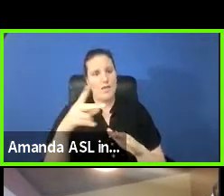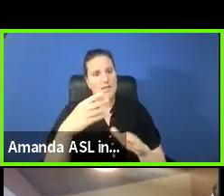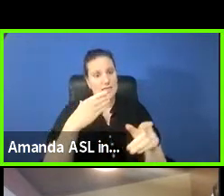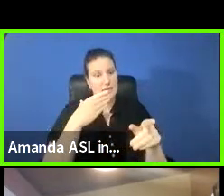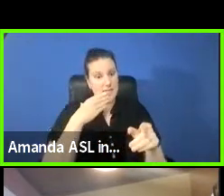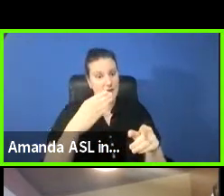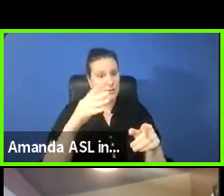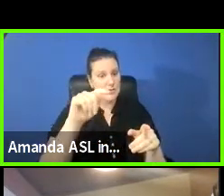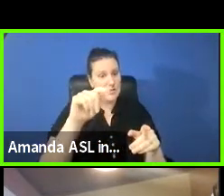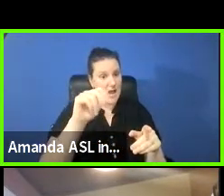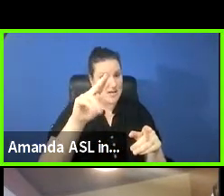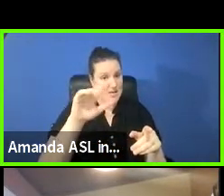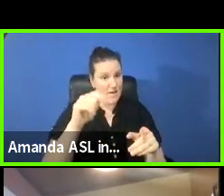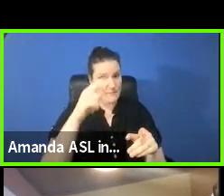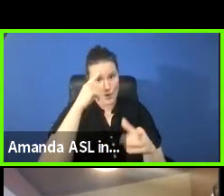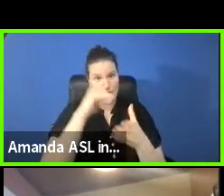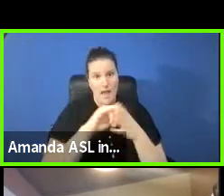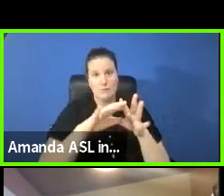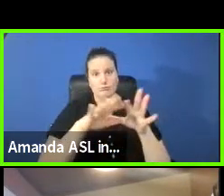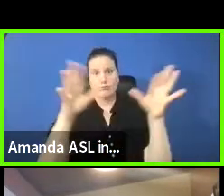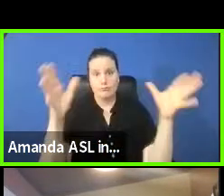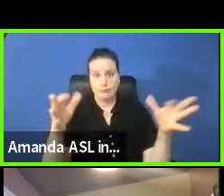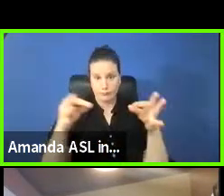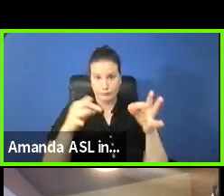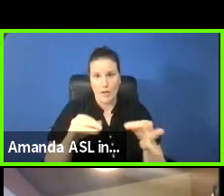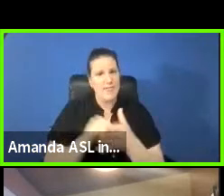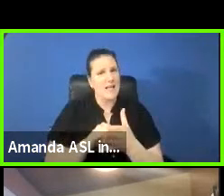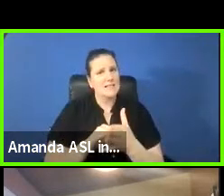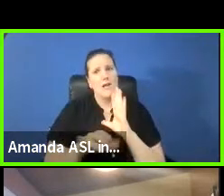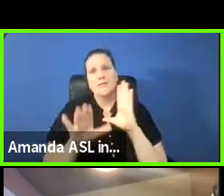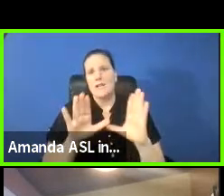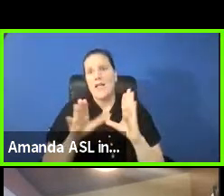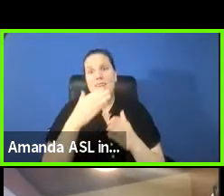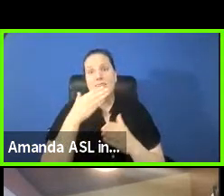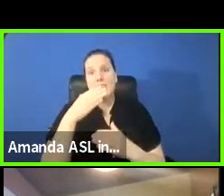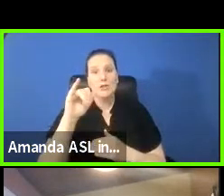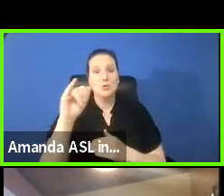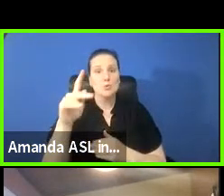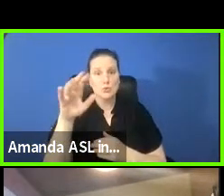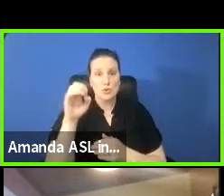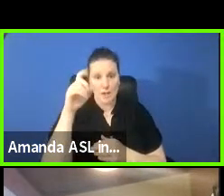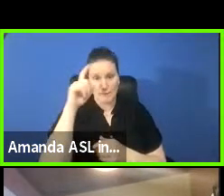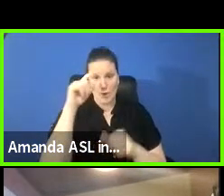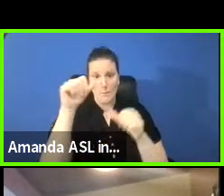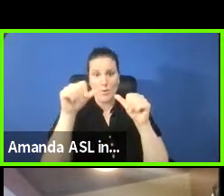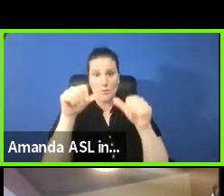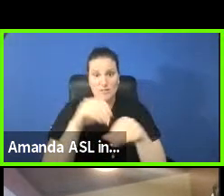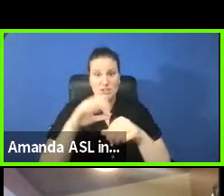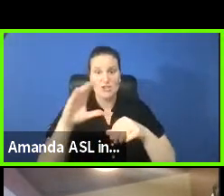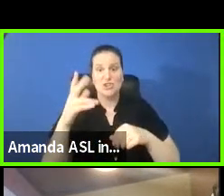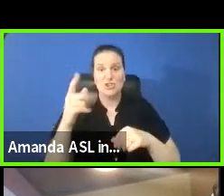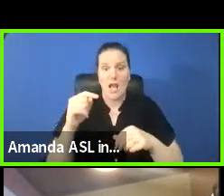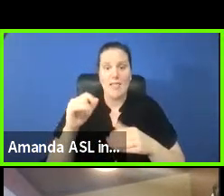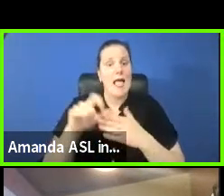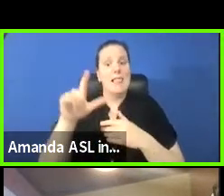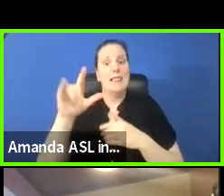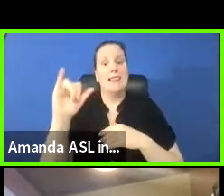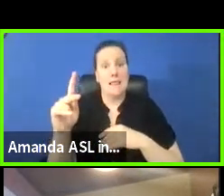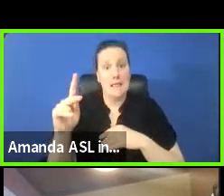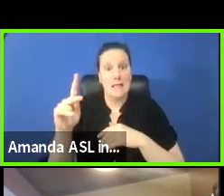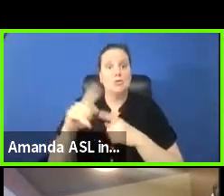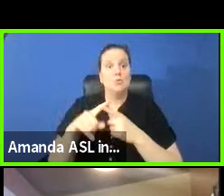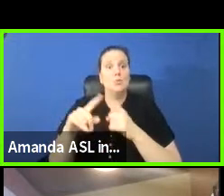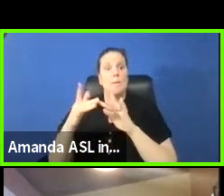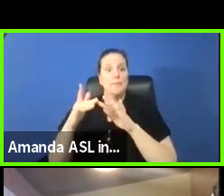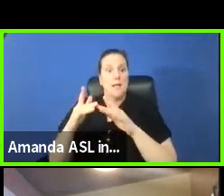overview. It just sounds excellent. And thank you, Jake, for posting in the chat the link to the